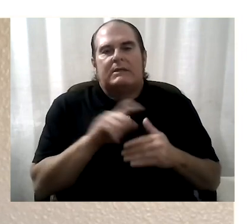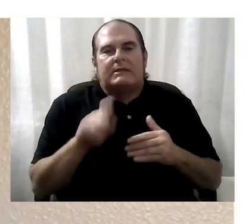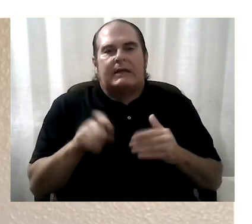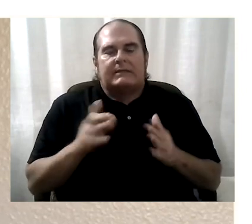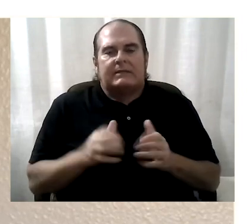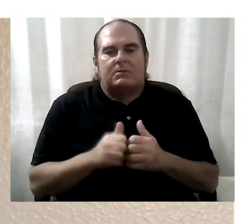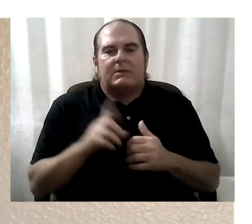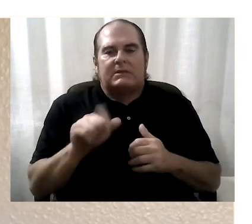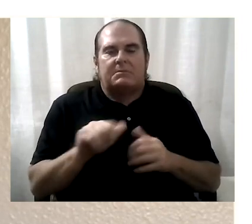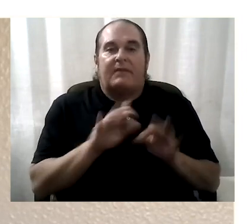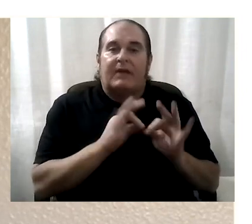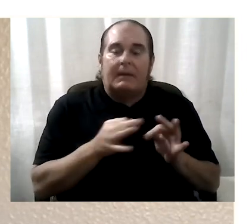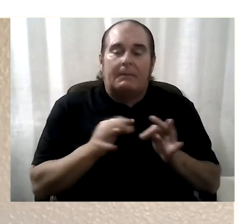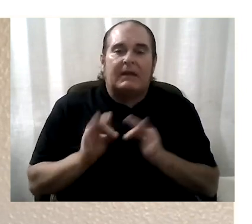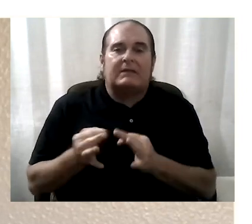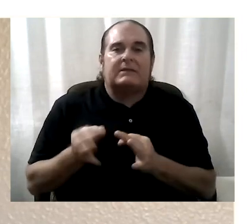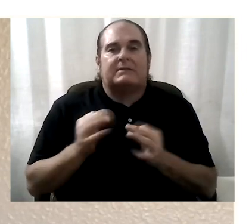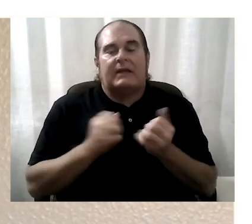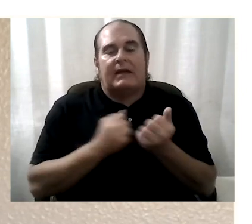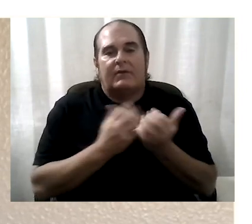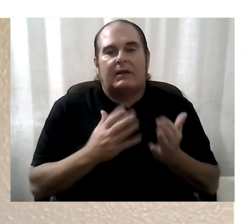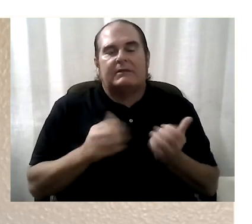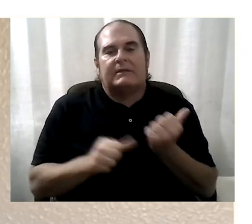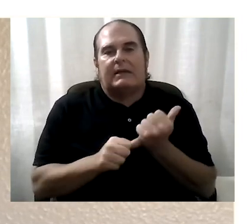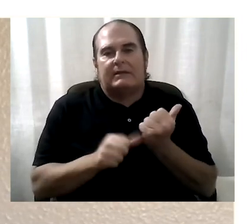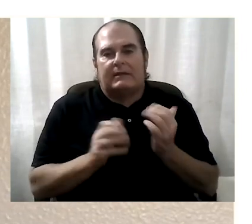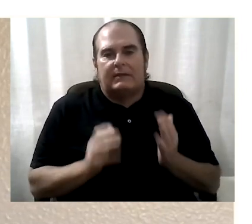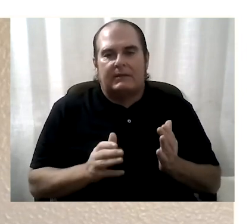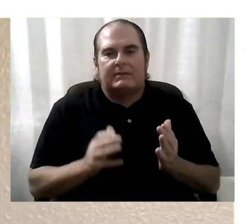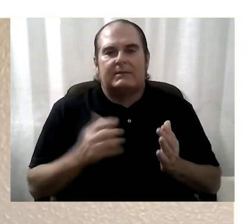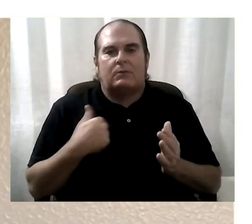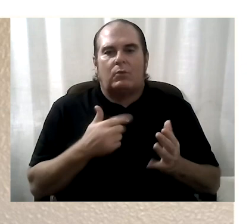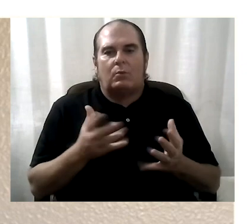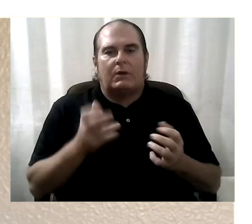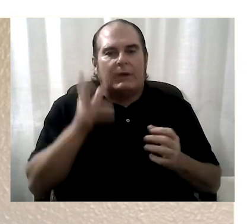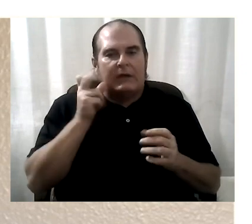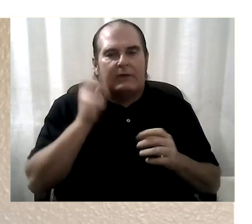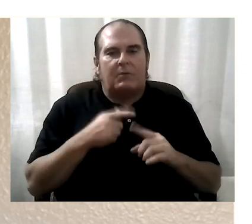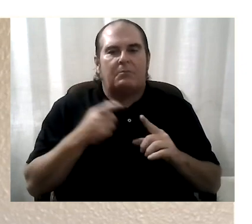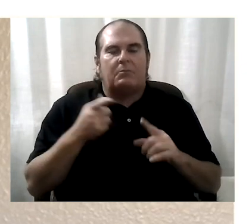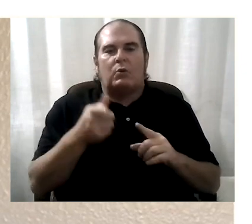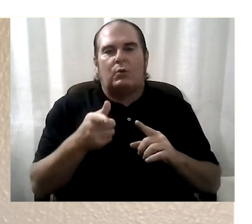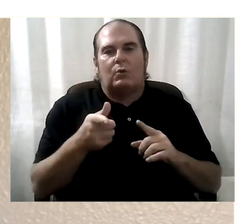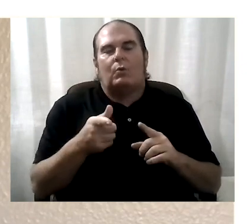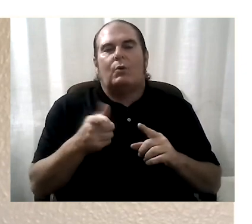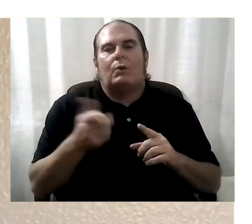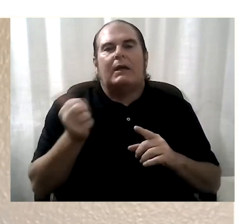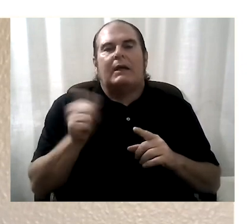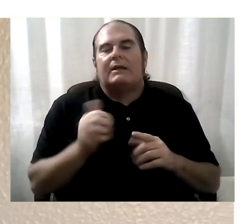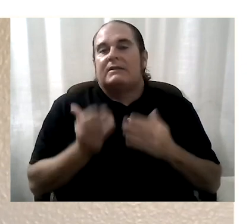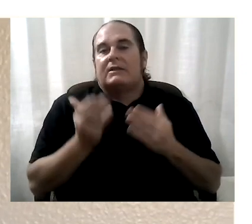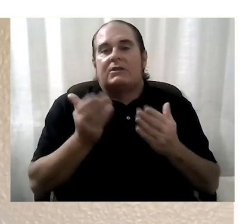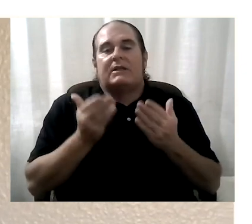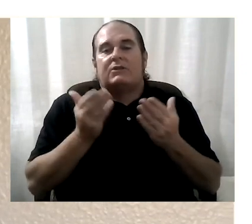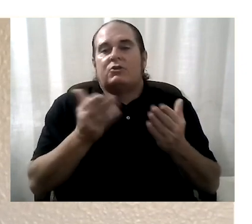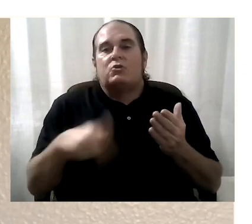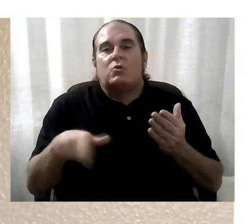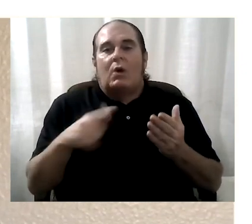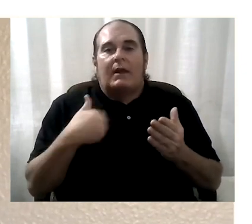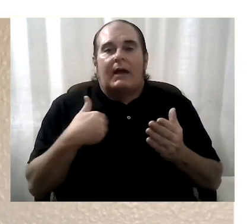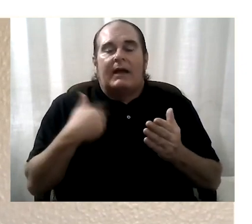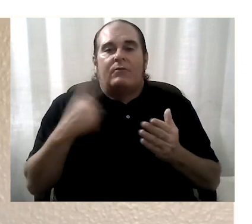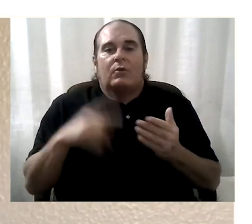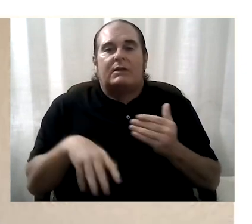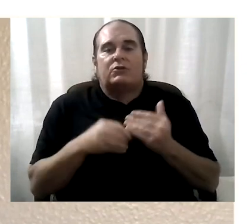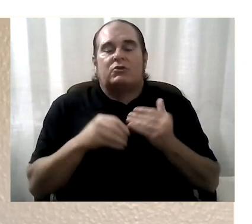revuptx@gmail.com. And we'd like to give a special shout out to the Houston Center for Independent Living. Thank you so much for promoting our show, and we're glad you're enjoying